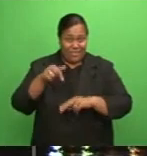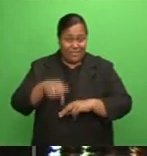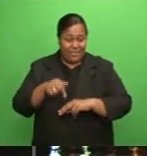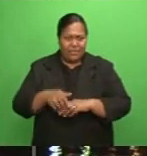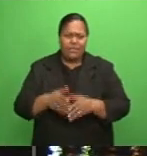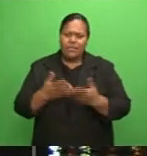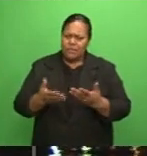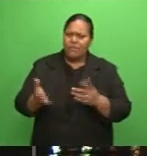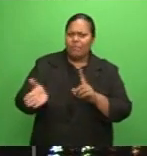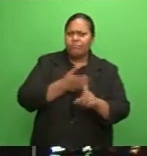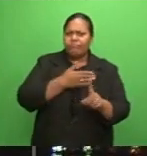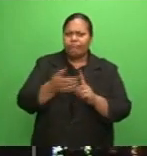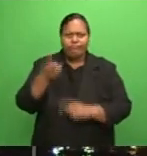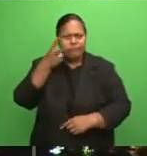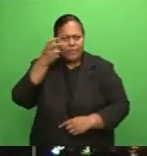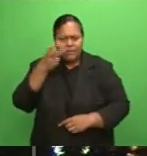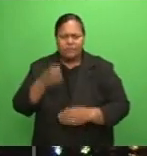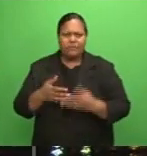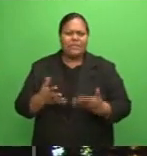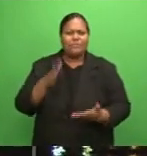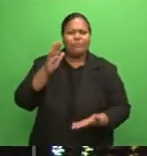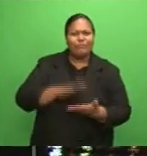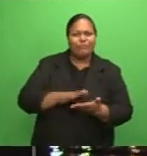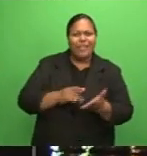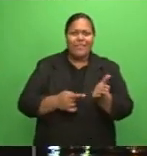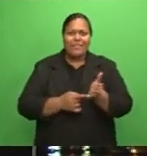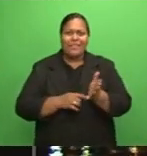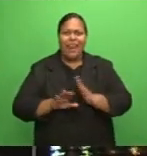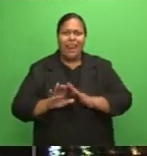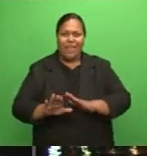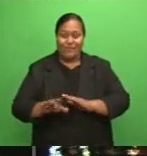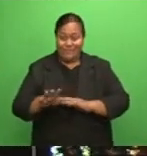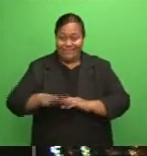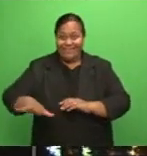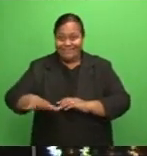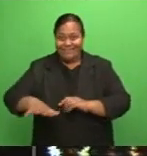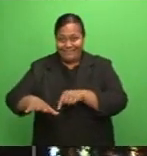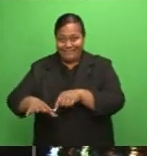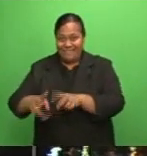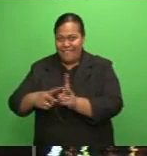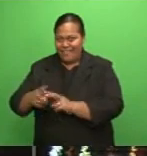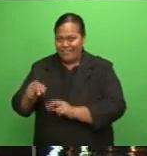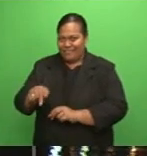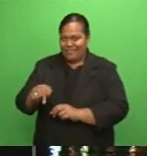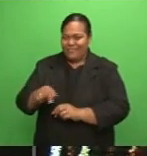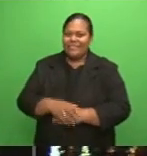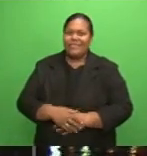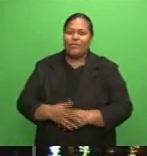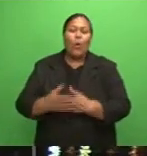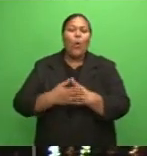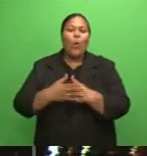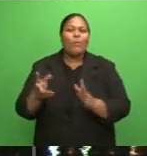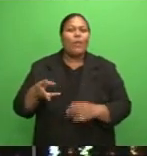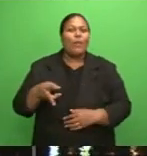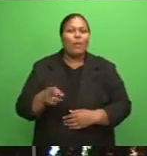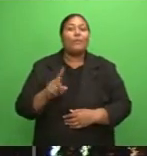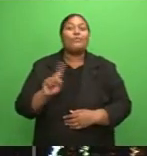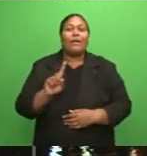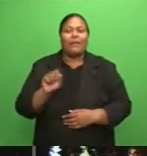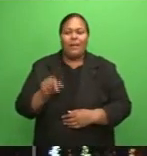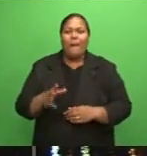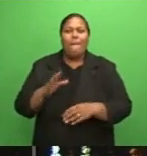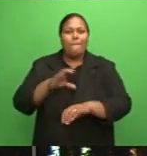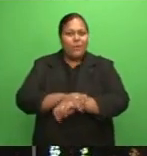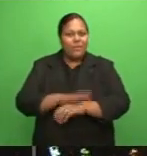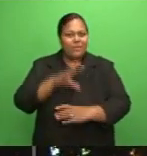assault and theft will decrease in Dawasamutai level in the near future. This follows the opening of the refurbished Ndawasamu Community Post by